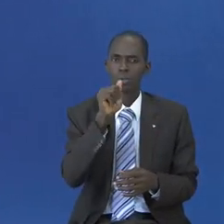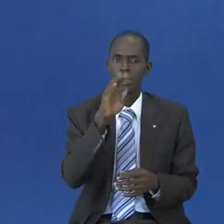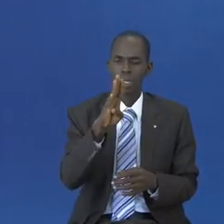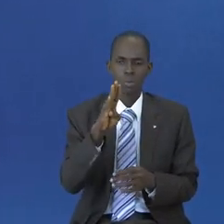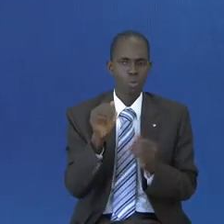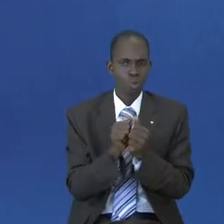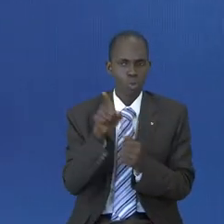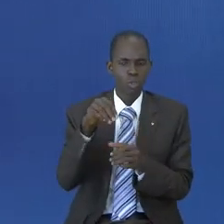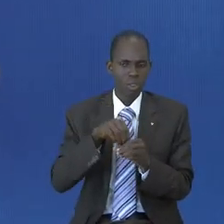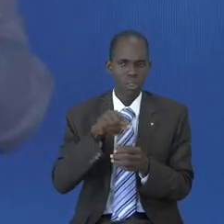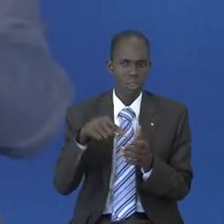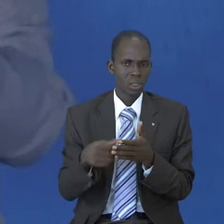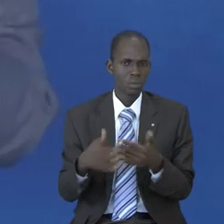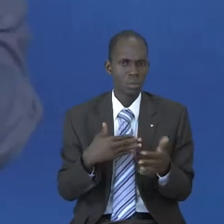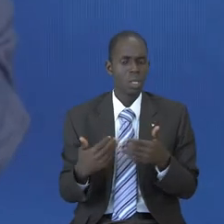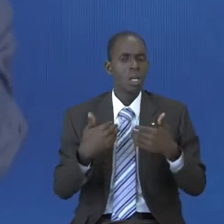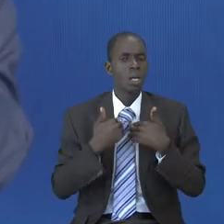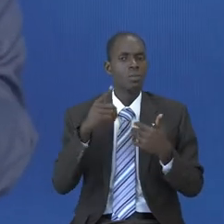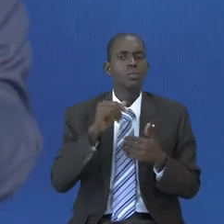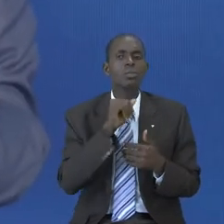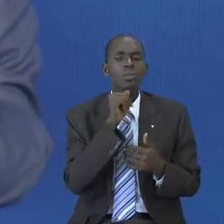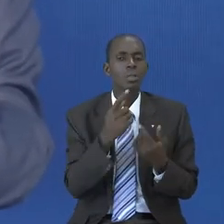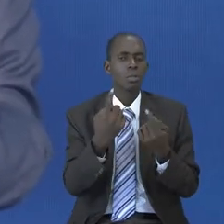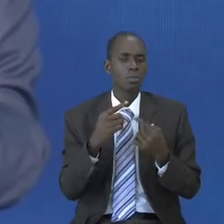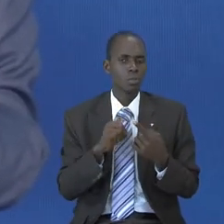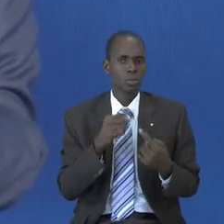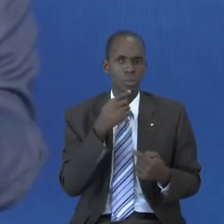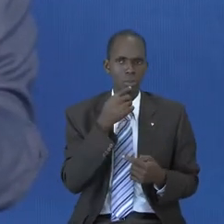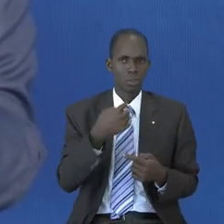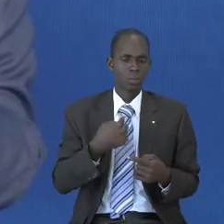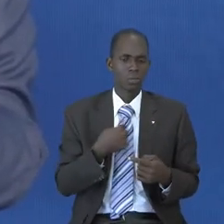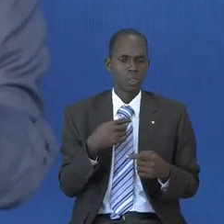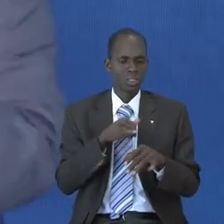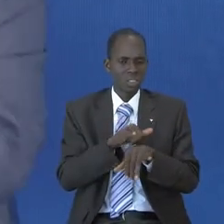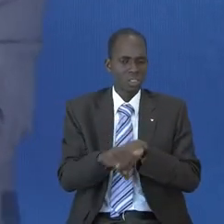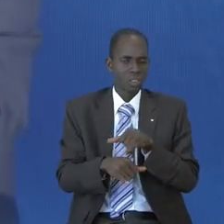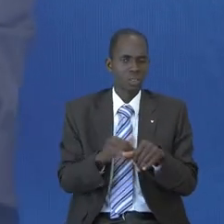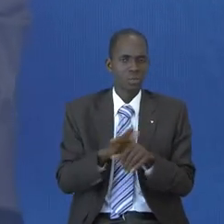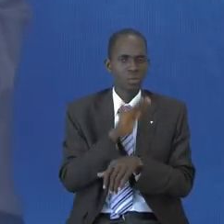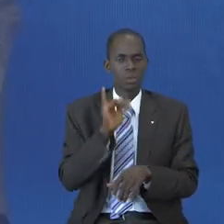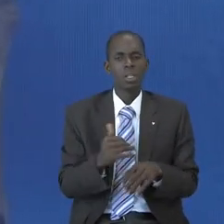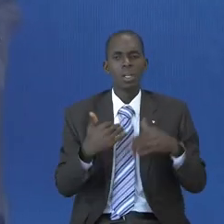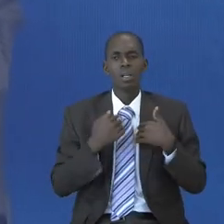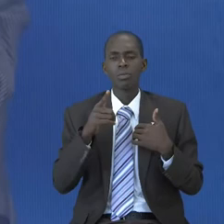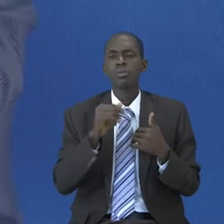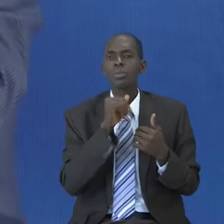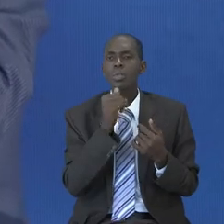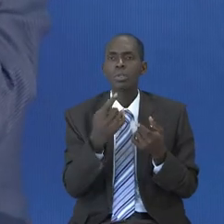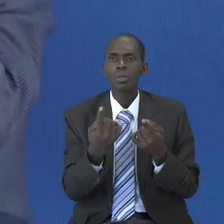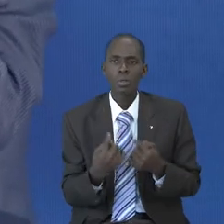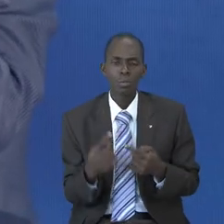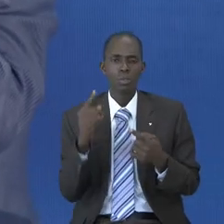matter? Have you not come to testify deceitfully? Have you not come to